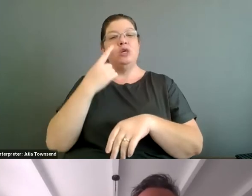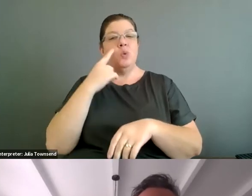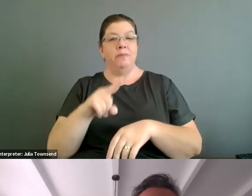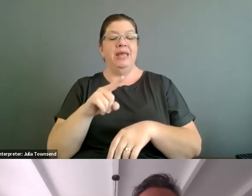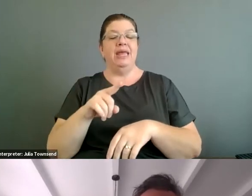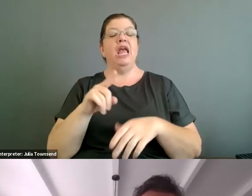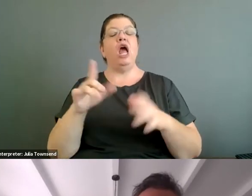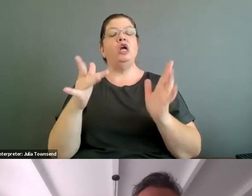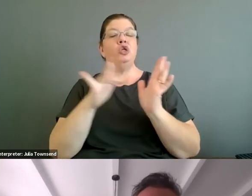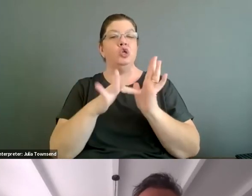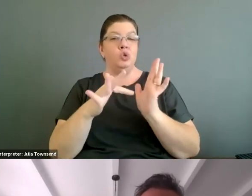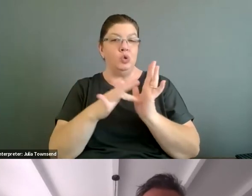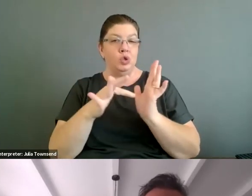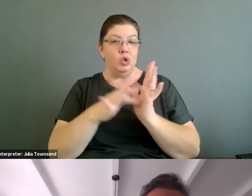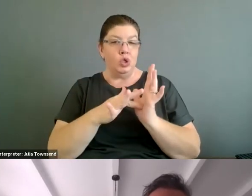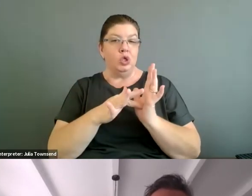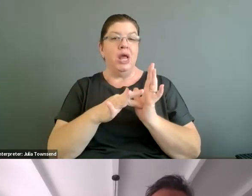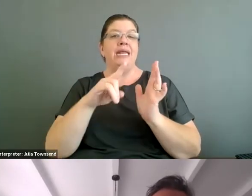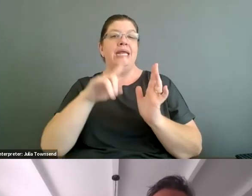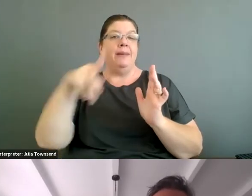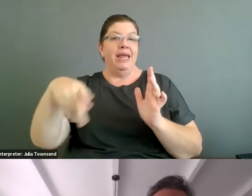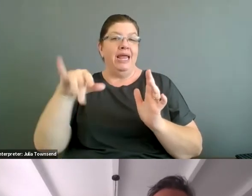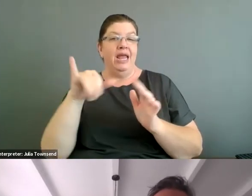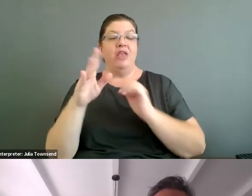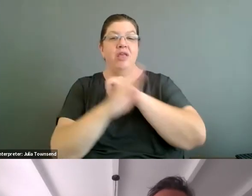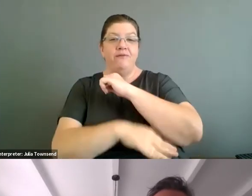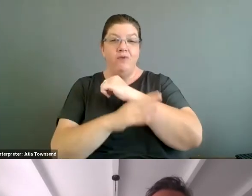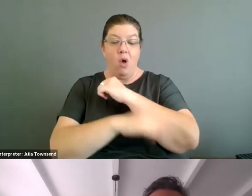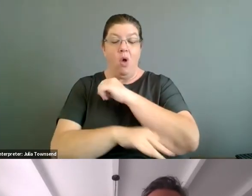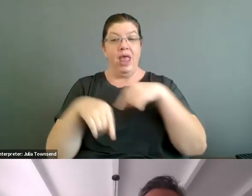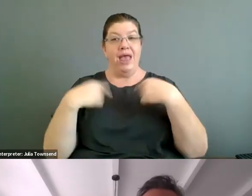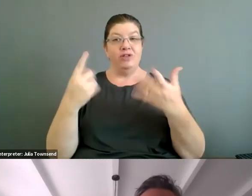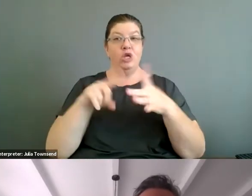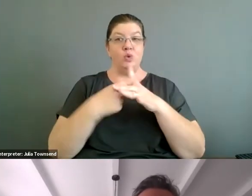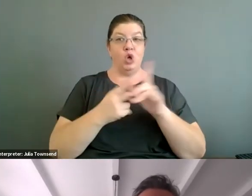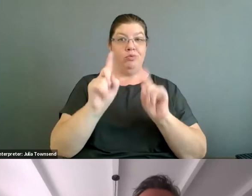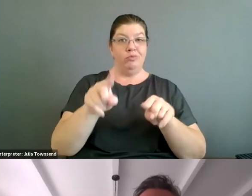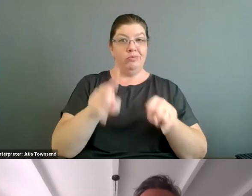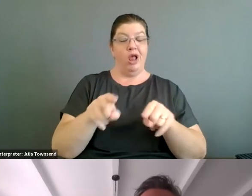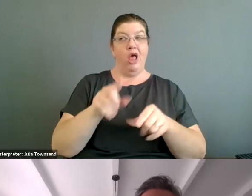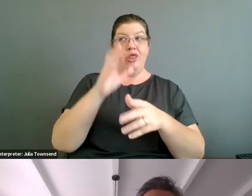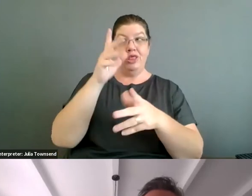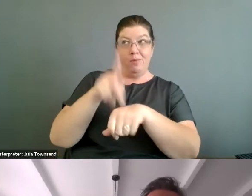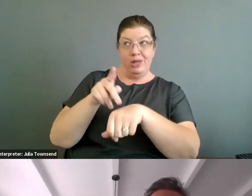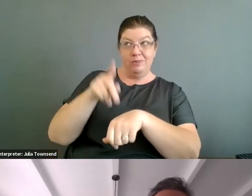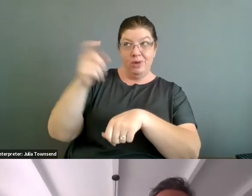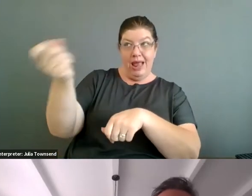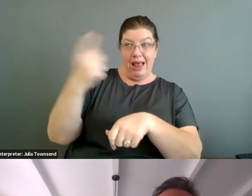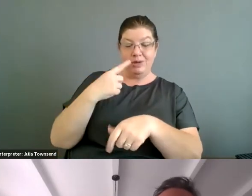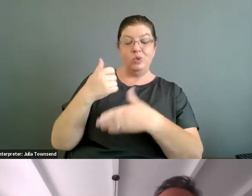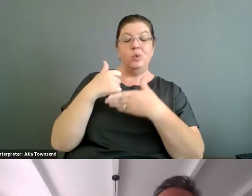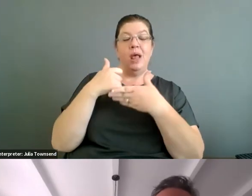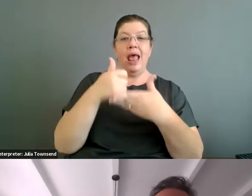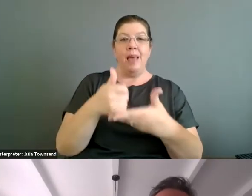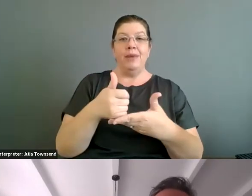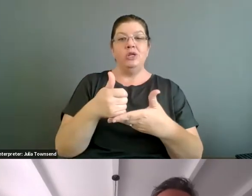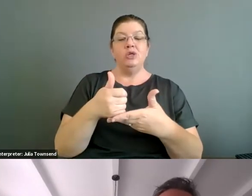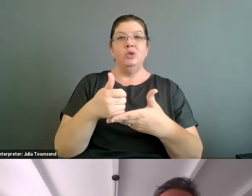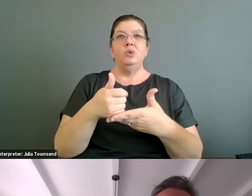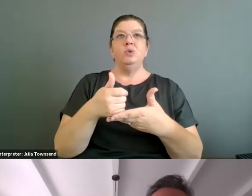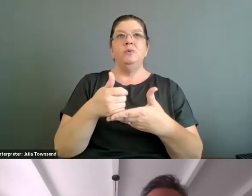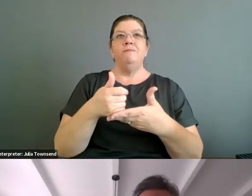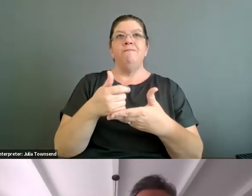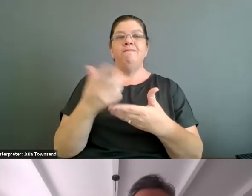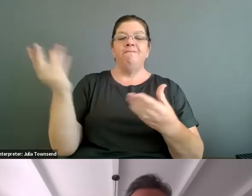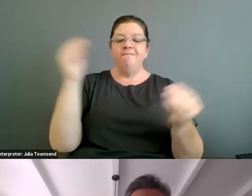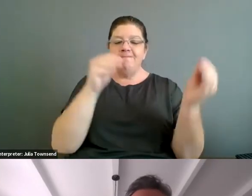ever since we started at DP, Principal Woodard had talked to me about helping to sort of consolidate all of the